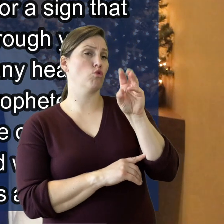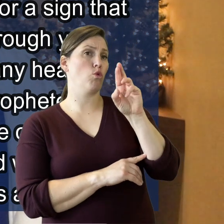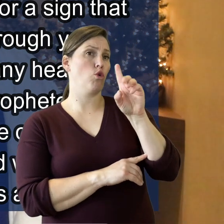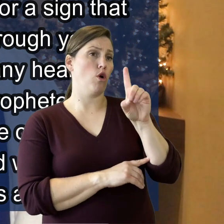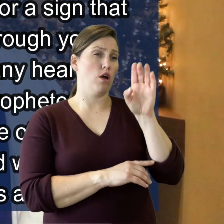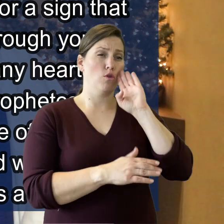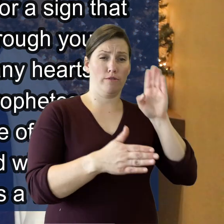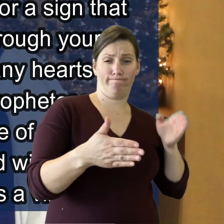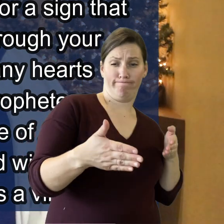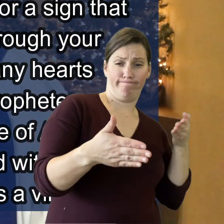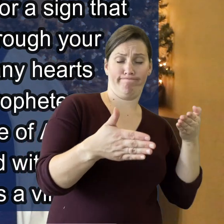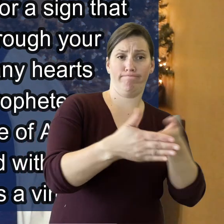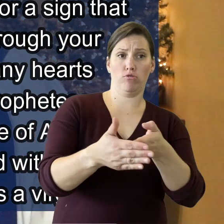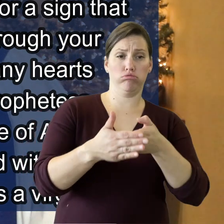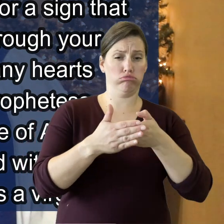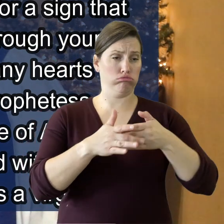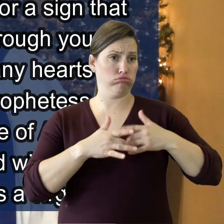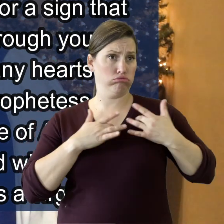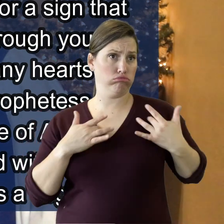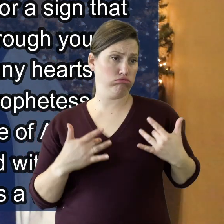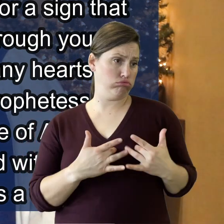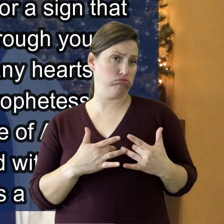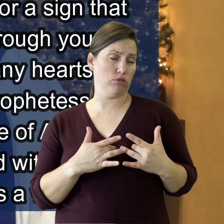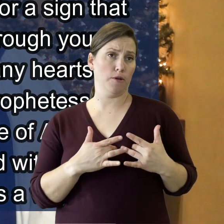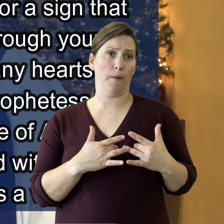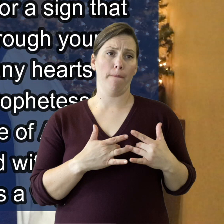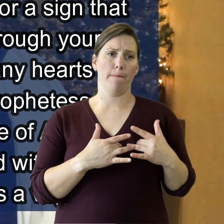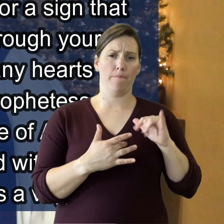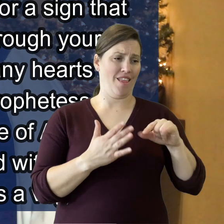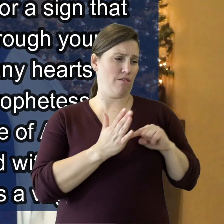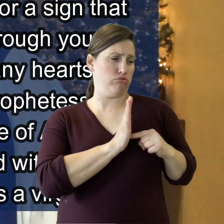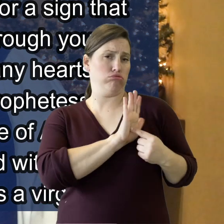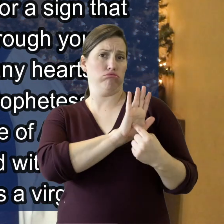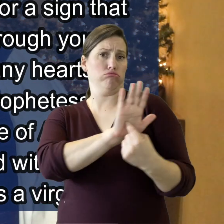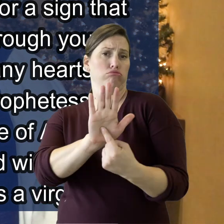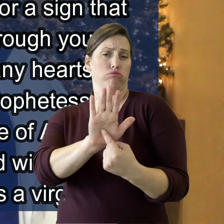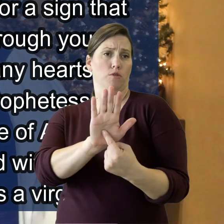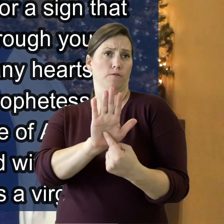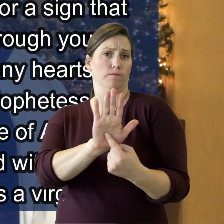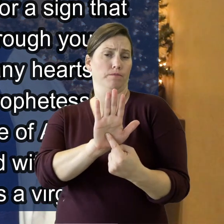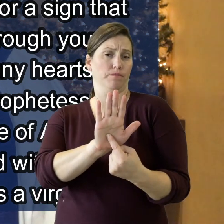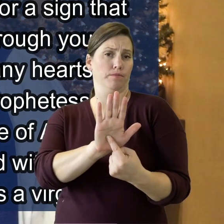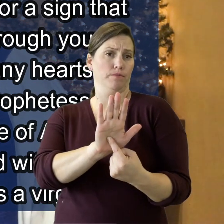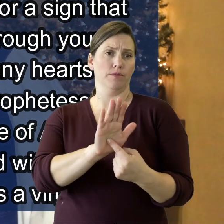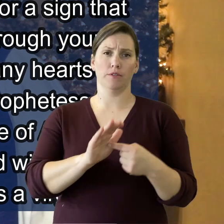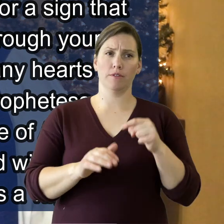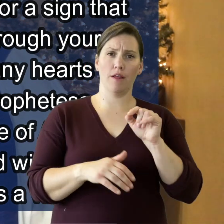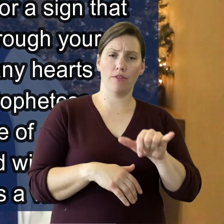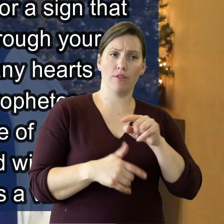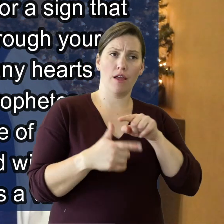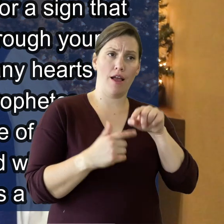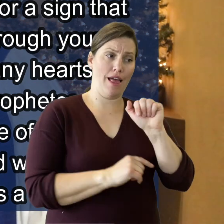the thoughts of many hearts may be revealed. And there is a prophetess, Anna,